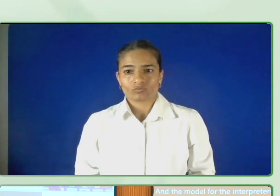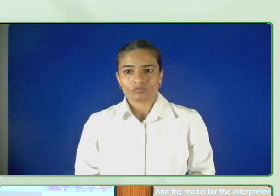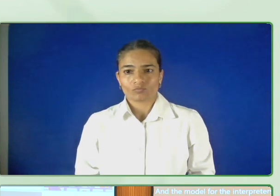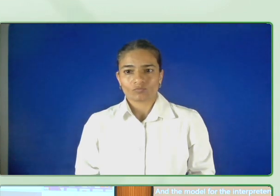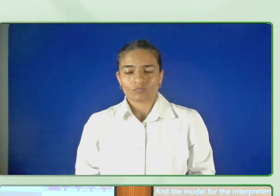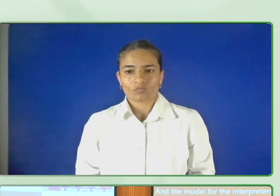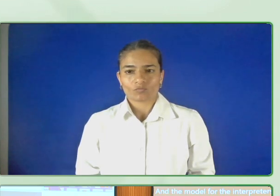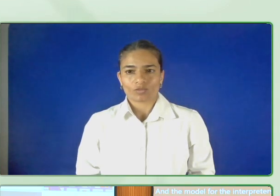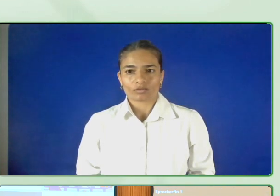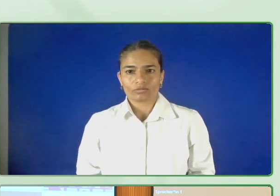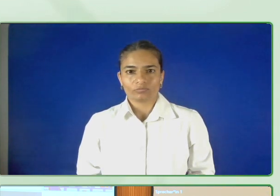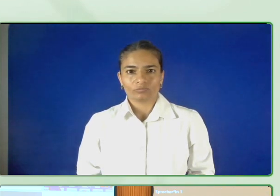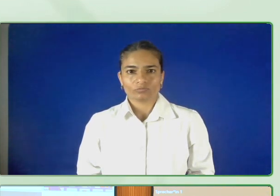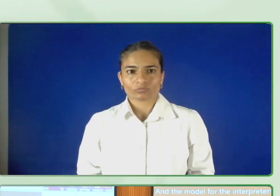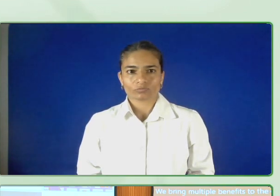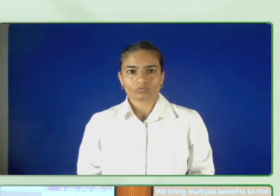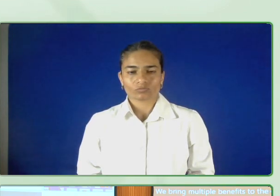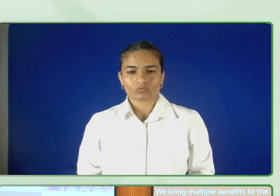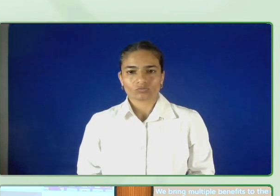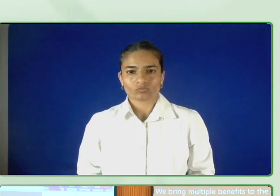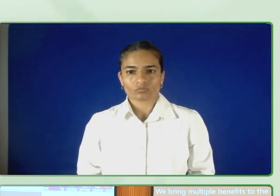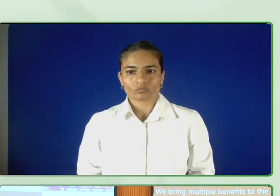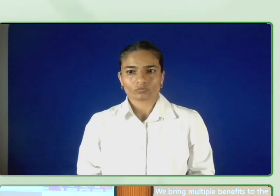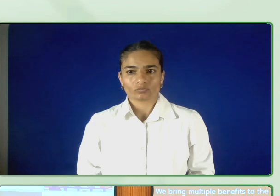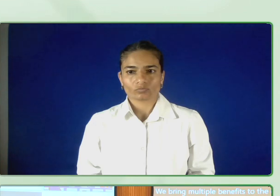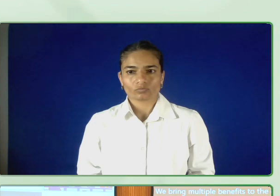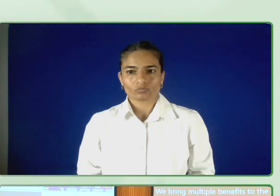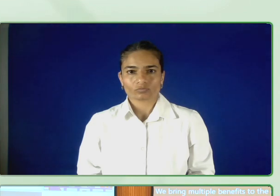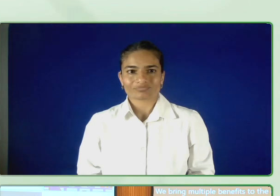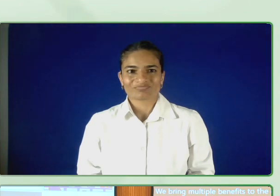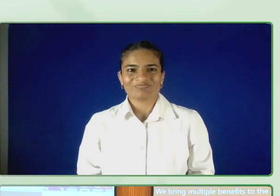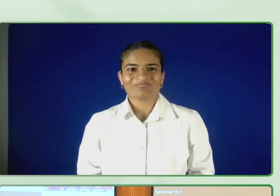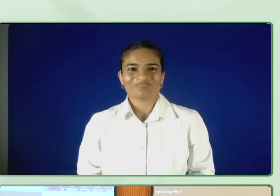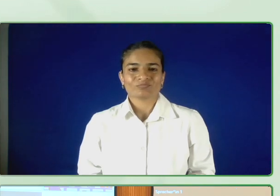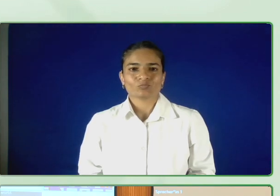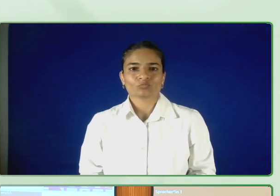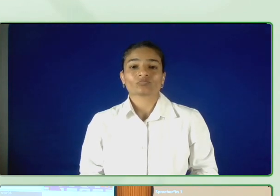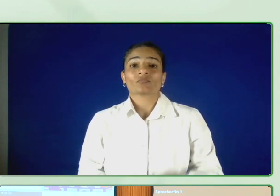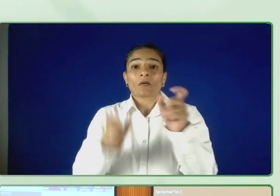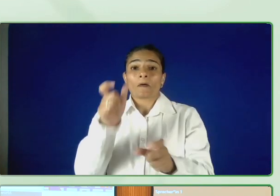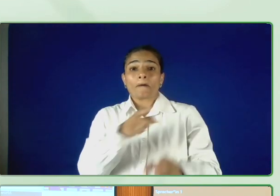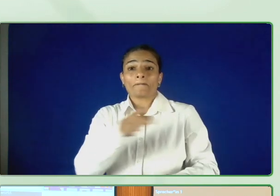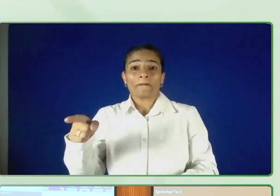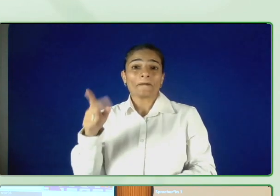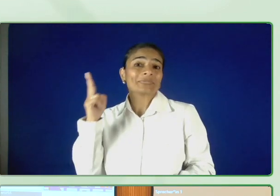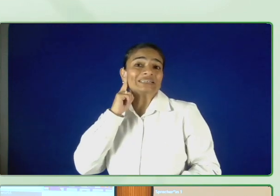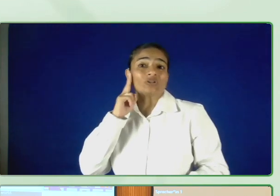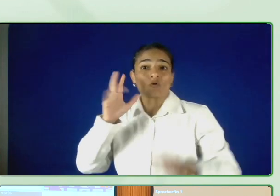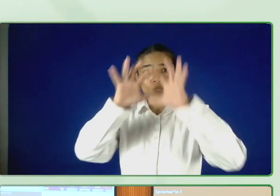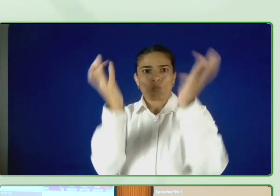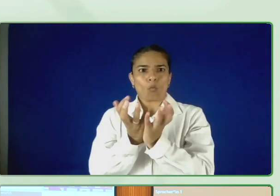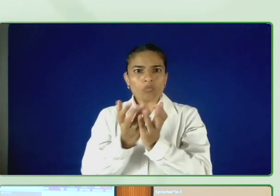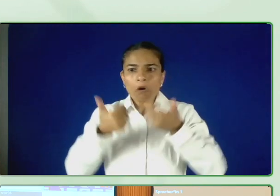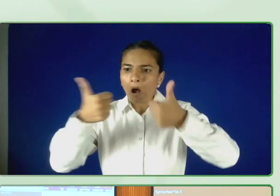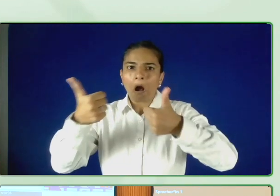of them is that the deaf person can make an income phone call in very similar way how as hearing person